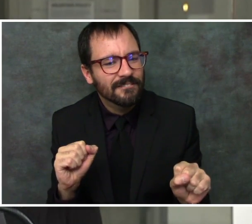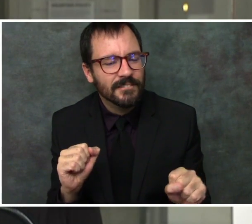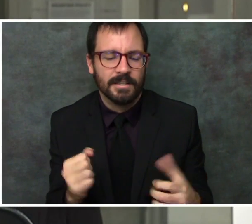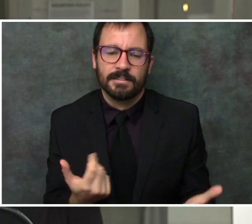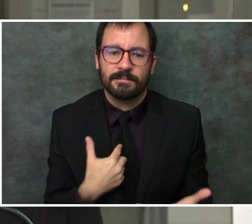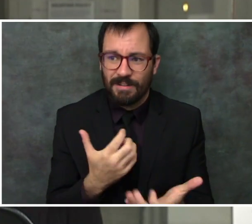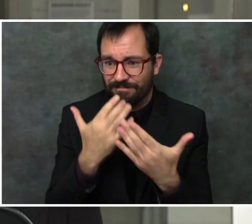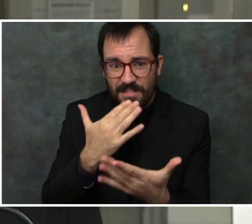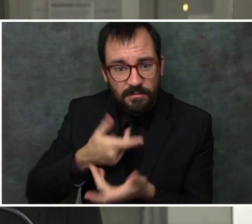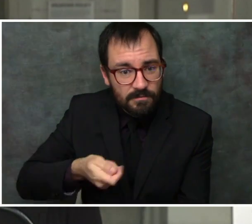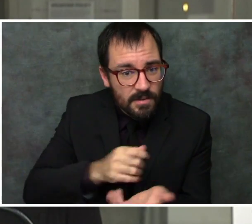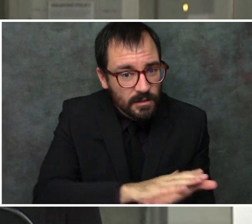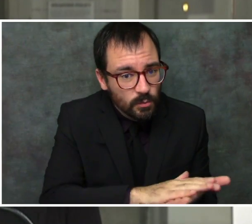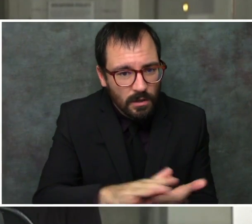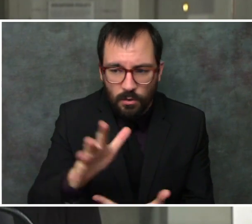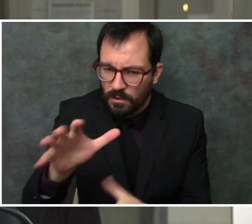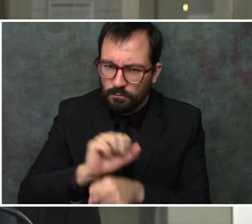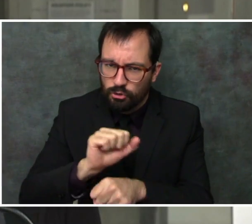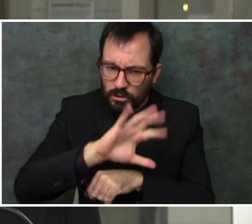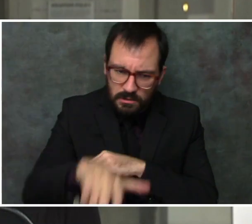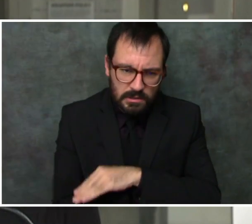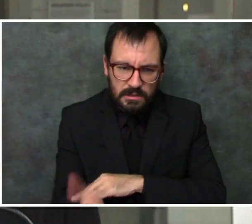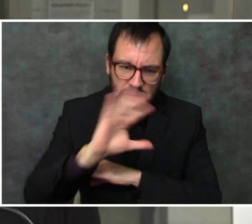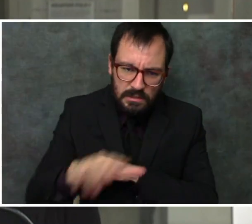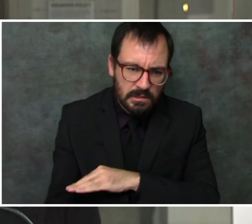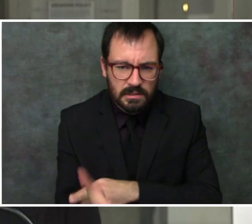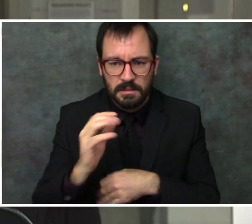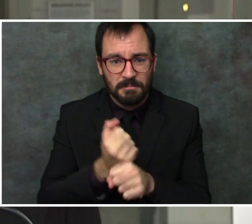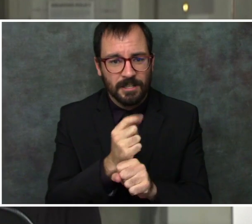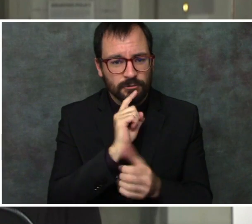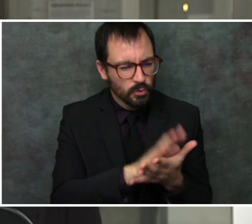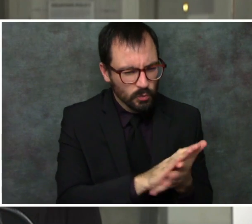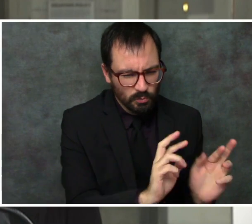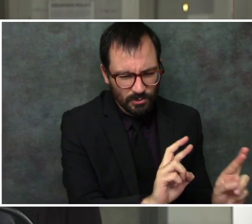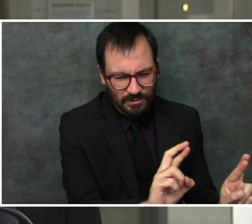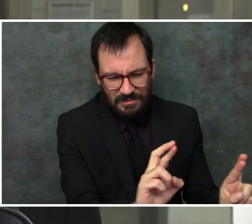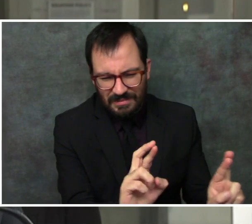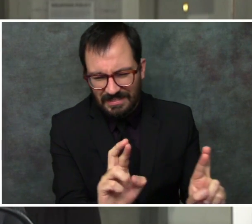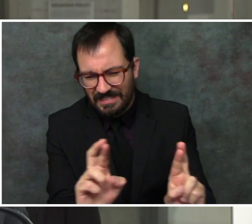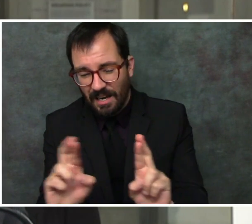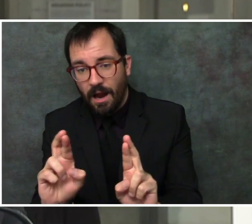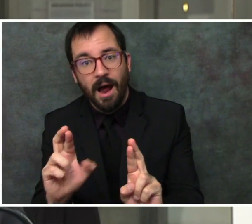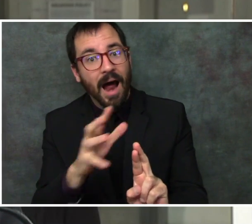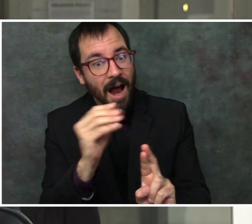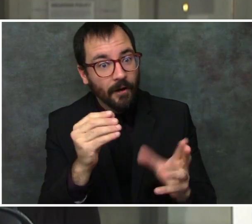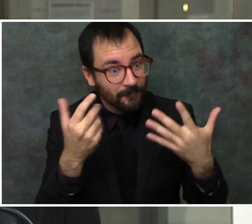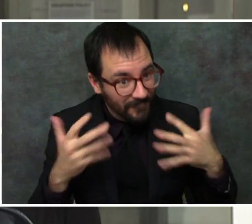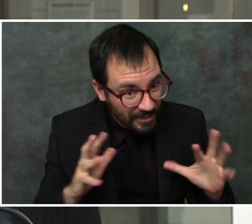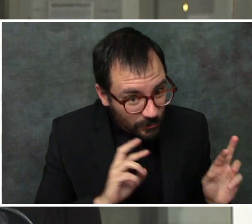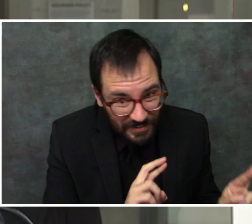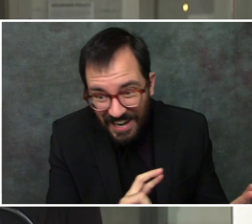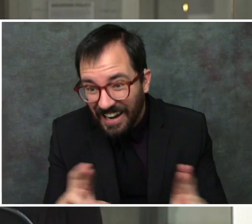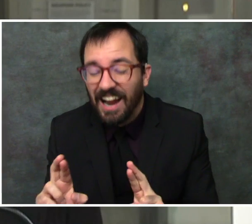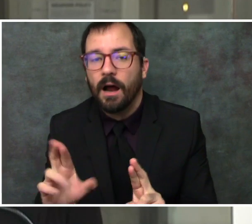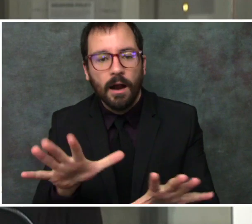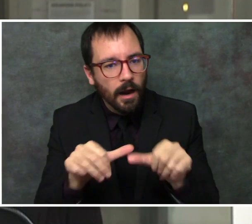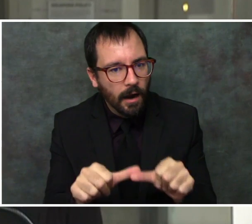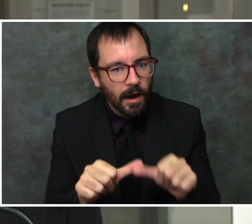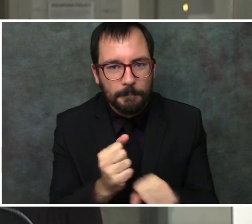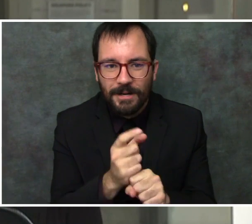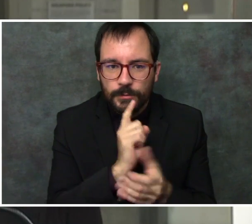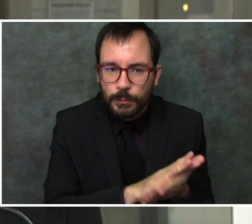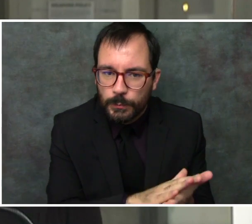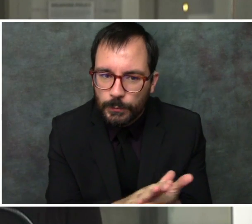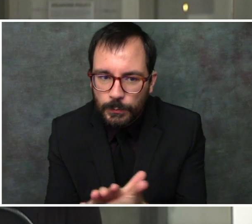to thank the custodians who are working around the clock, not only to get our schools prepared, but continually making sure that our schools are clean